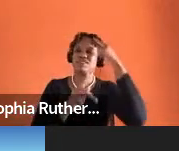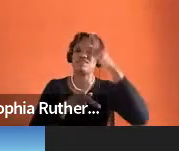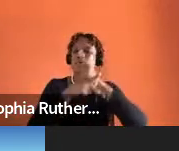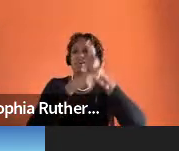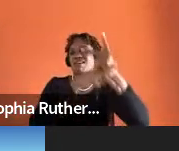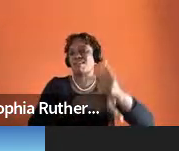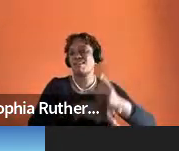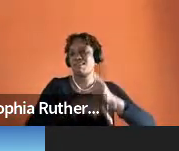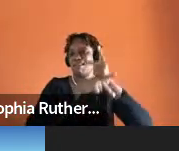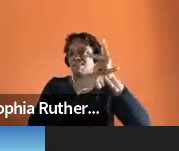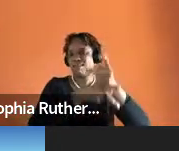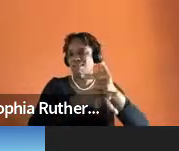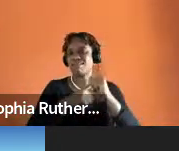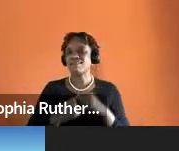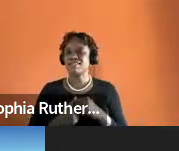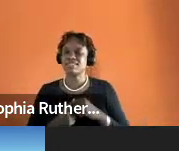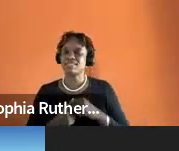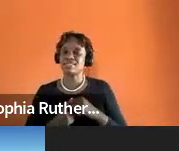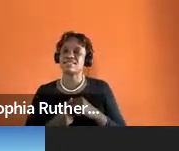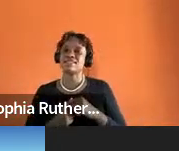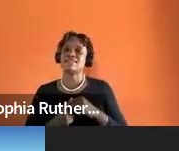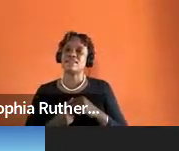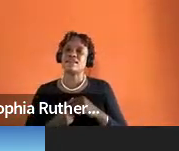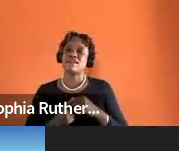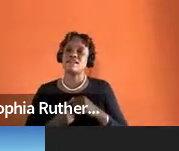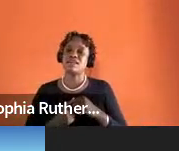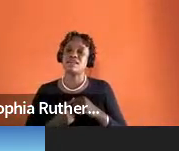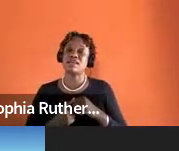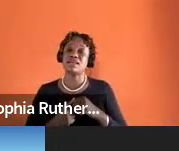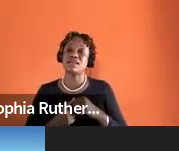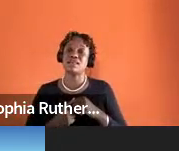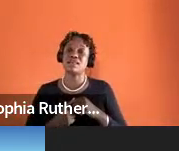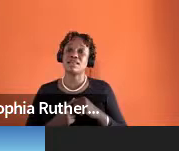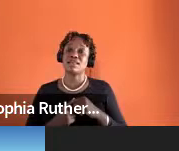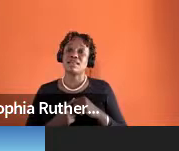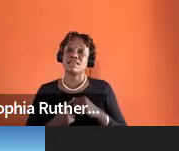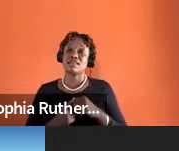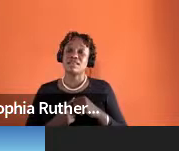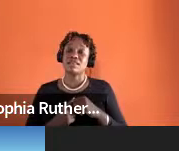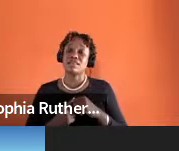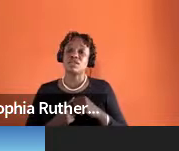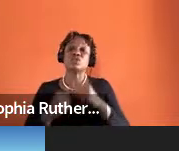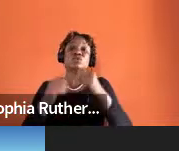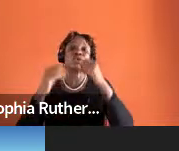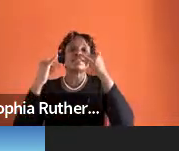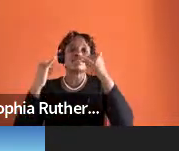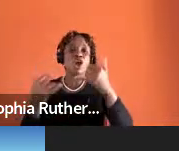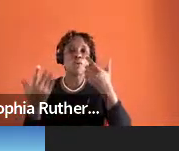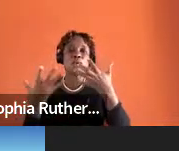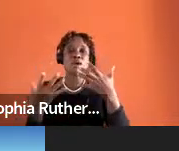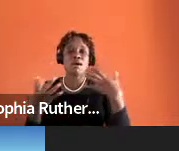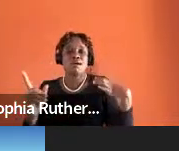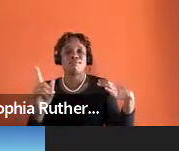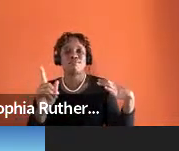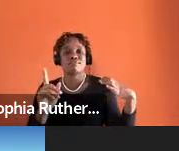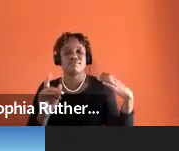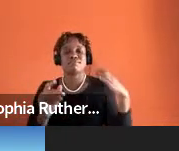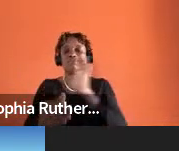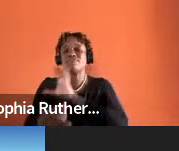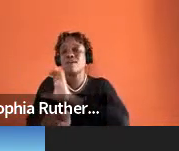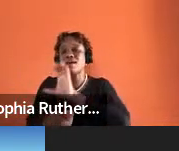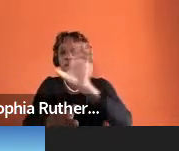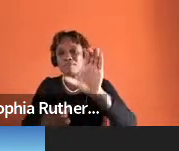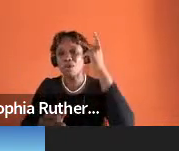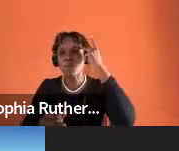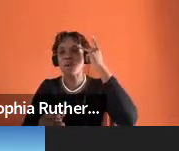influences some parents to defy that cultural expectation and to actually raise these children at home.